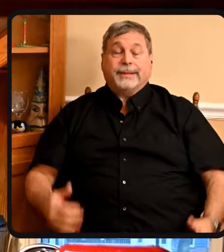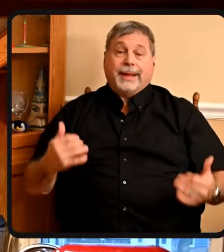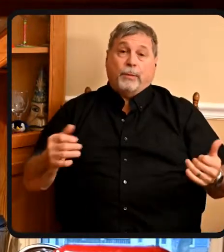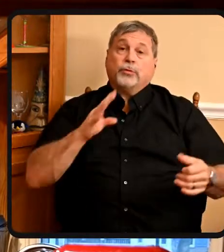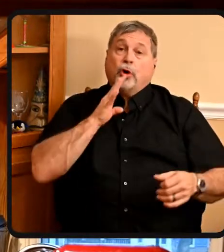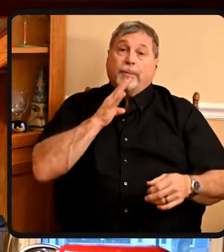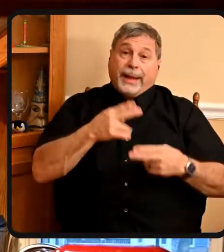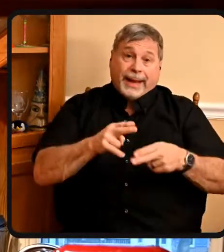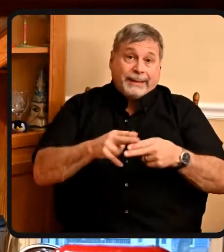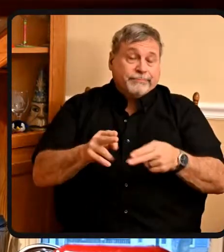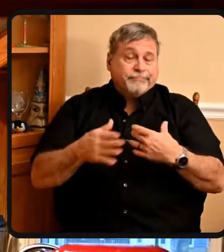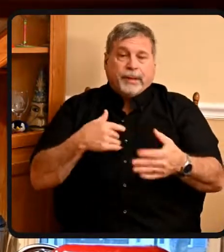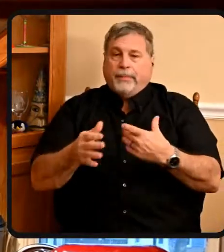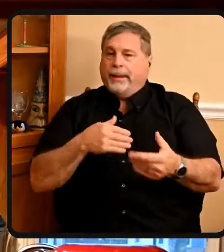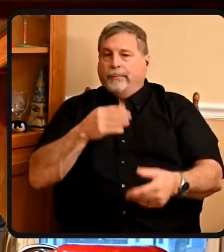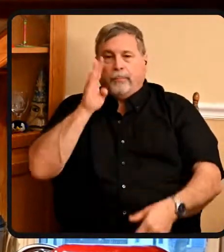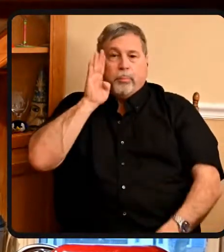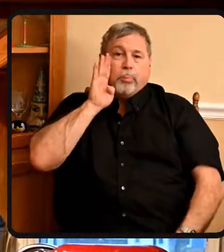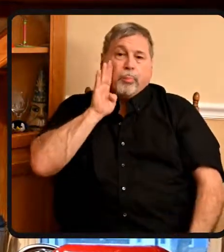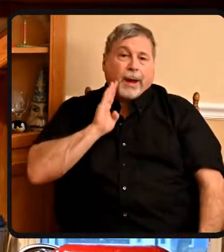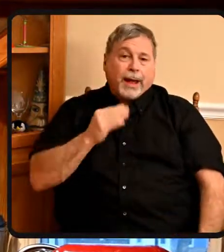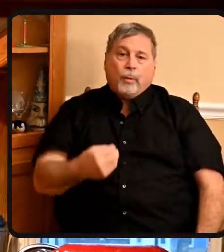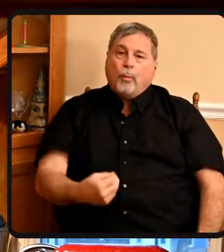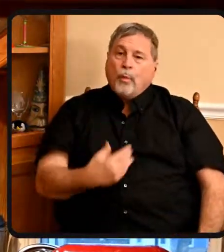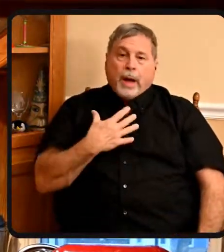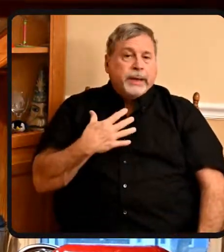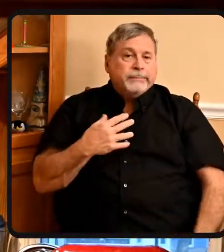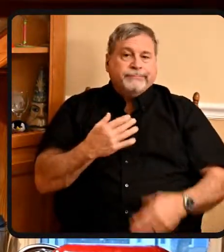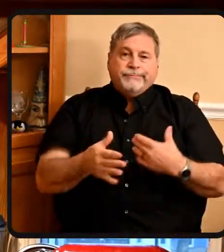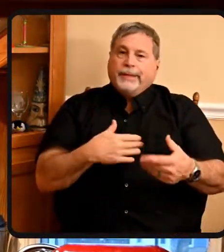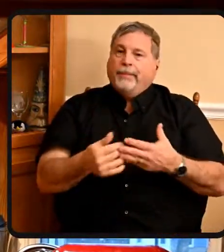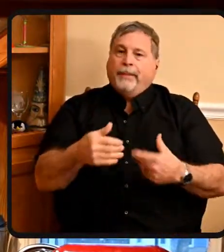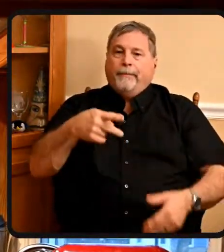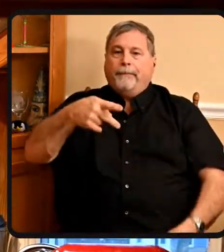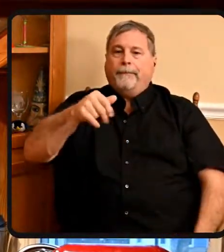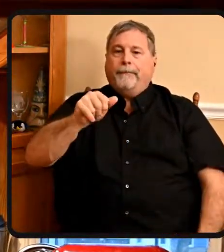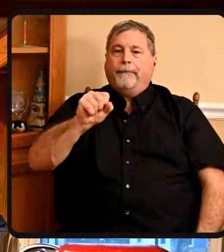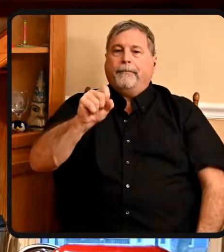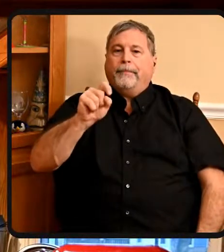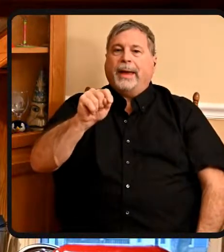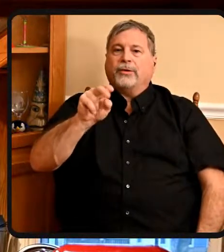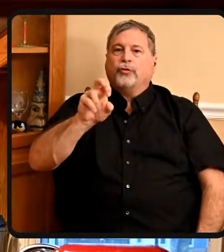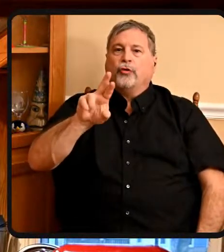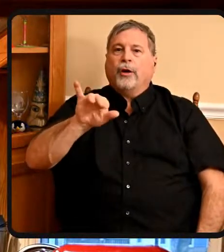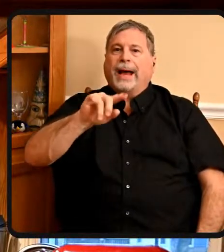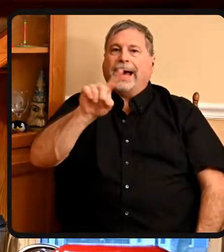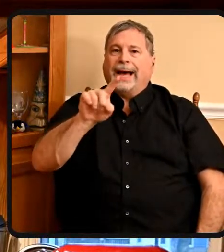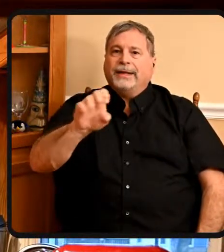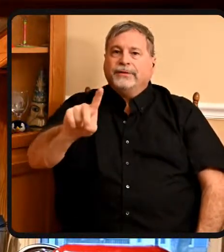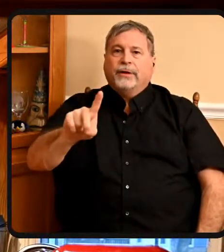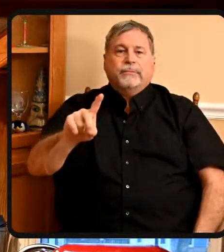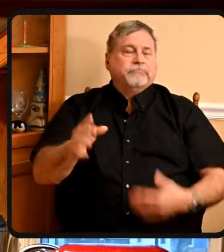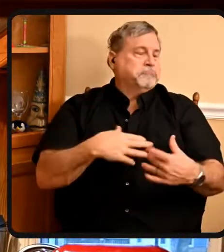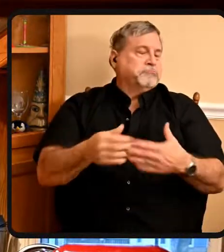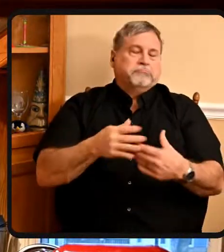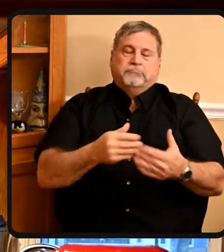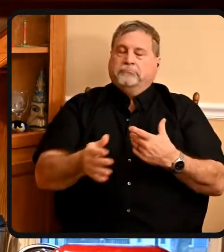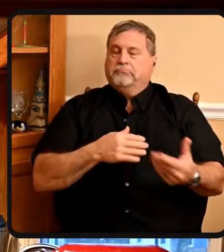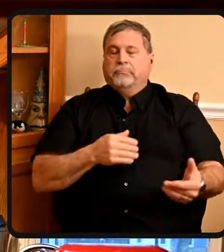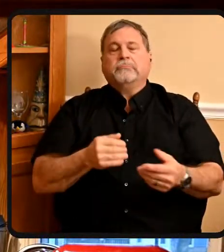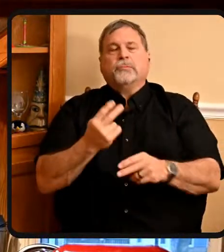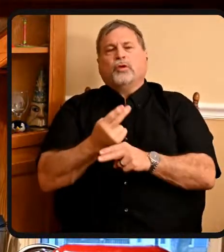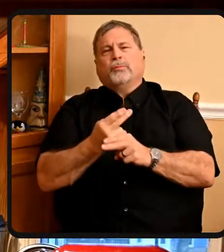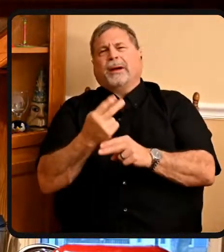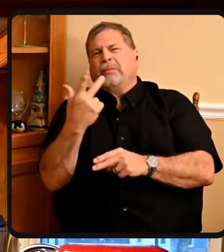Now, we're talking about the eggs. Eggs, it doesn't matter whether they're brown or whether they're white. It doesn't matter whether they're pasteurized or not. We're going to take